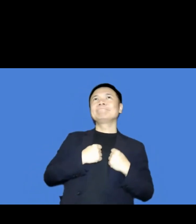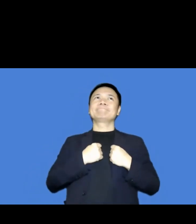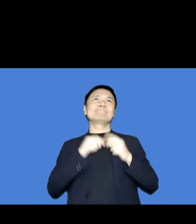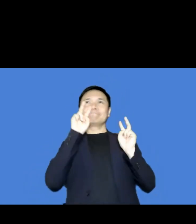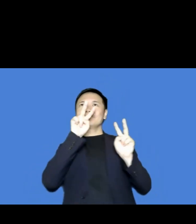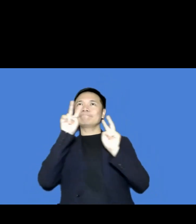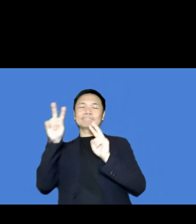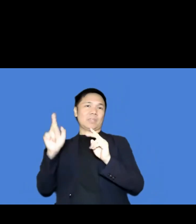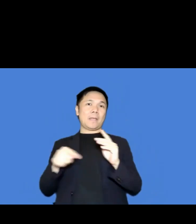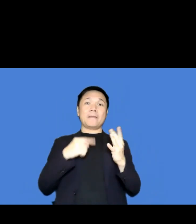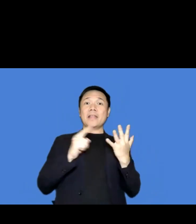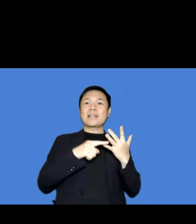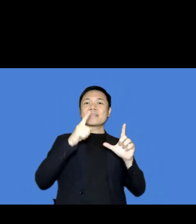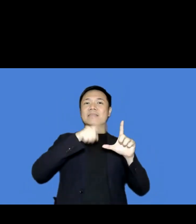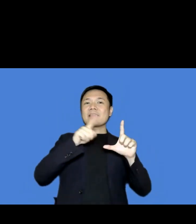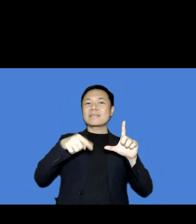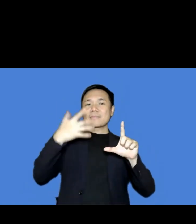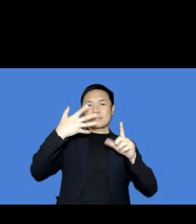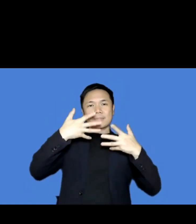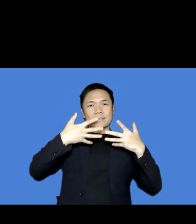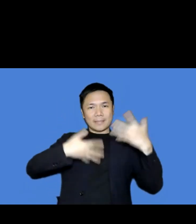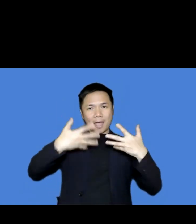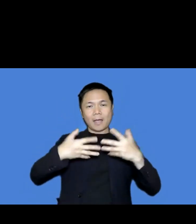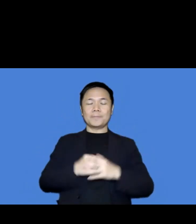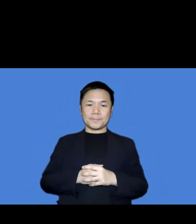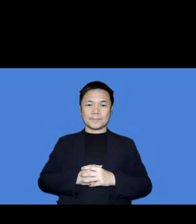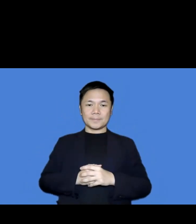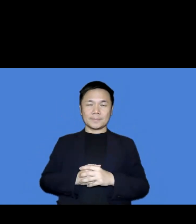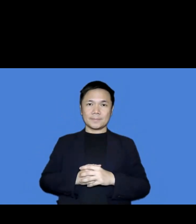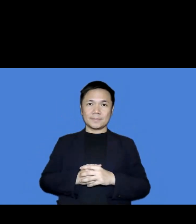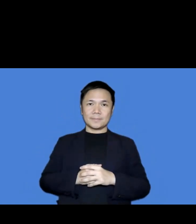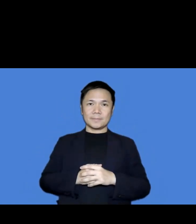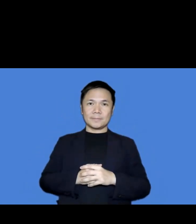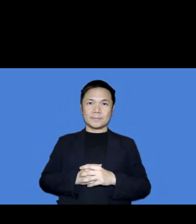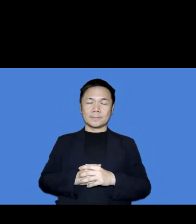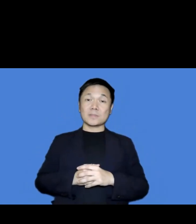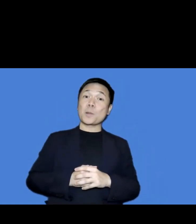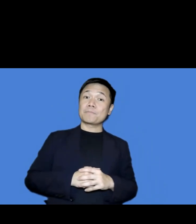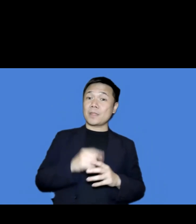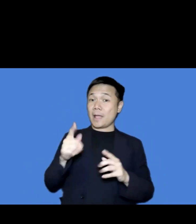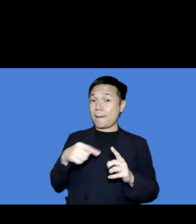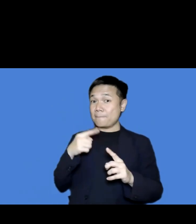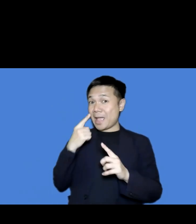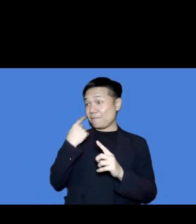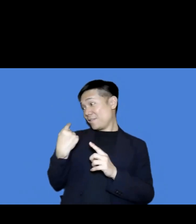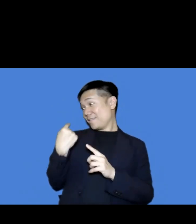data. And one of the most critical thing that we have been leading from the